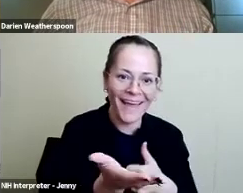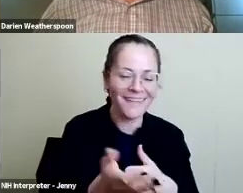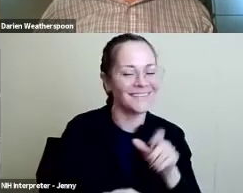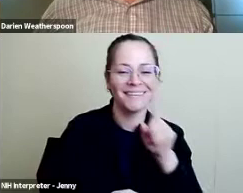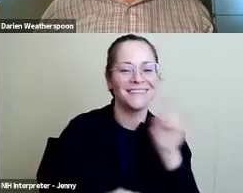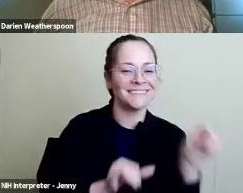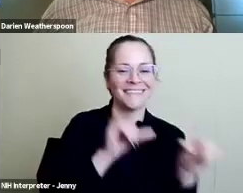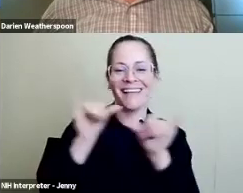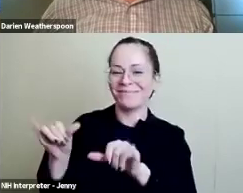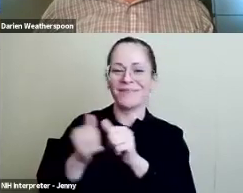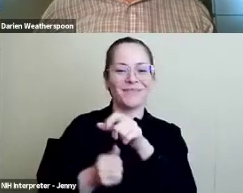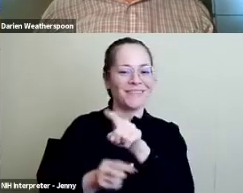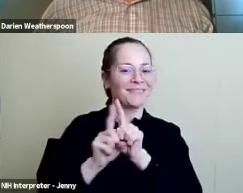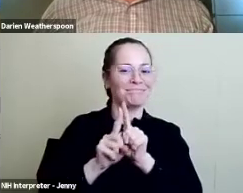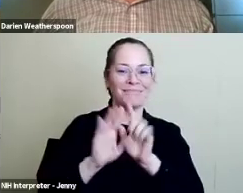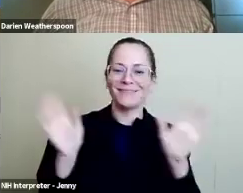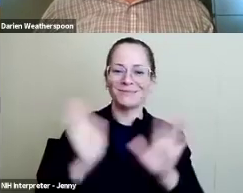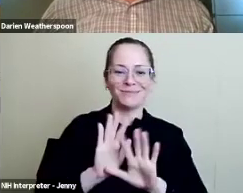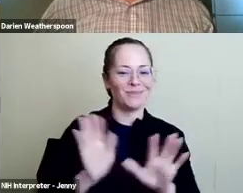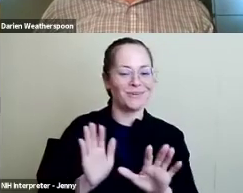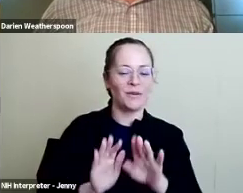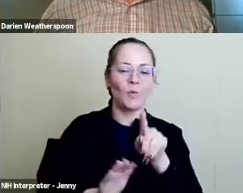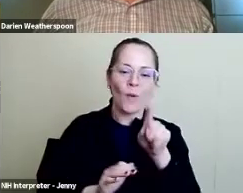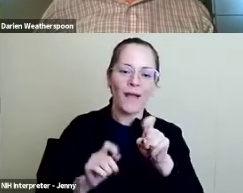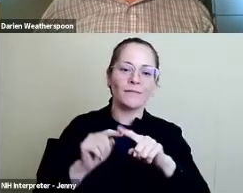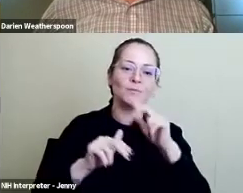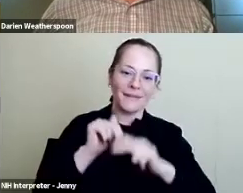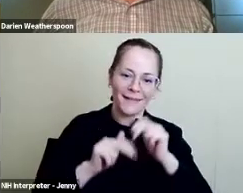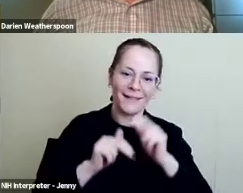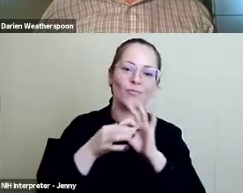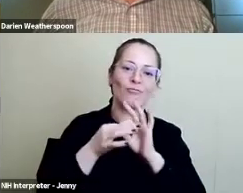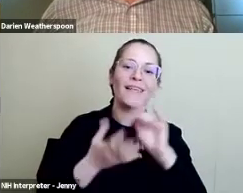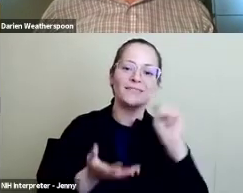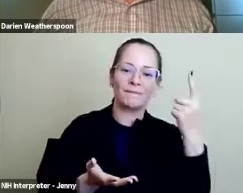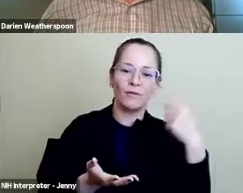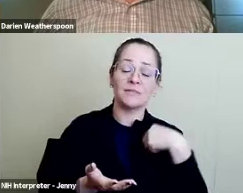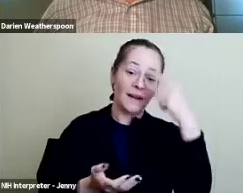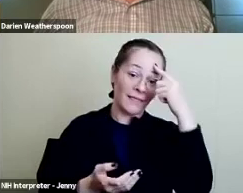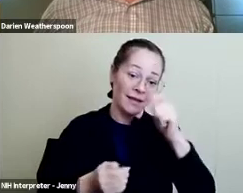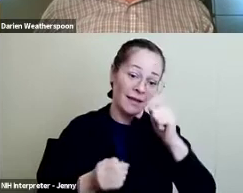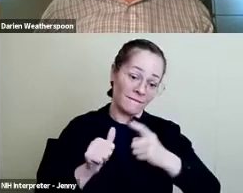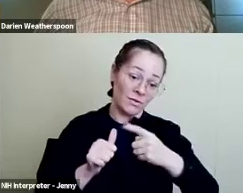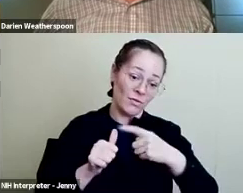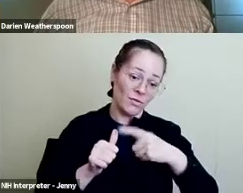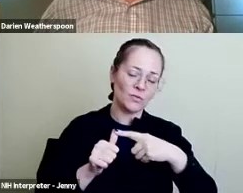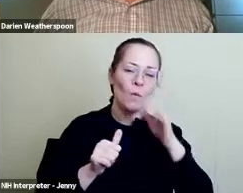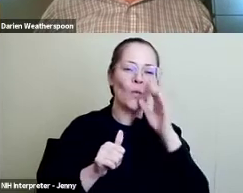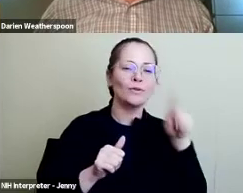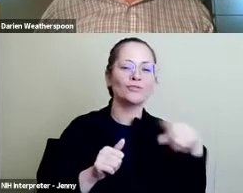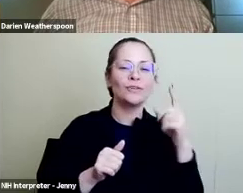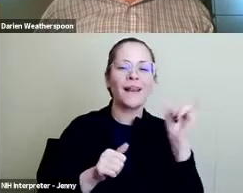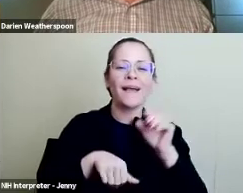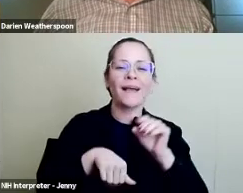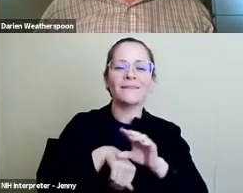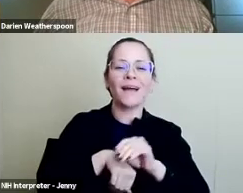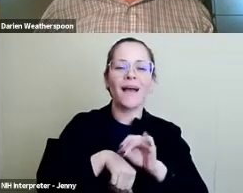mentors either, because it takes a little bit of relationship building. And I think initially it starts off as more of an advisor role.